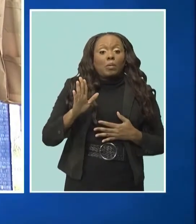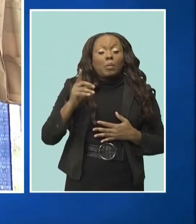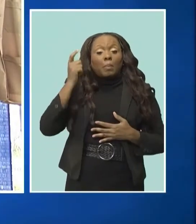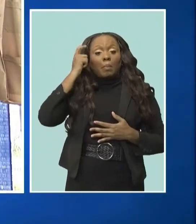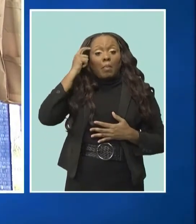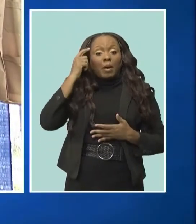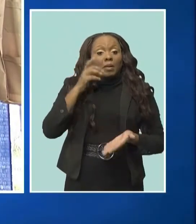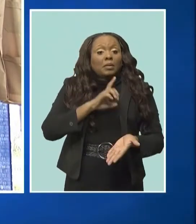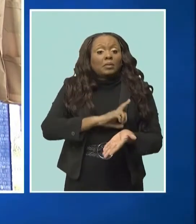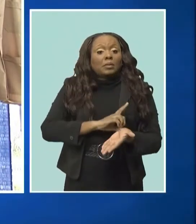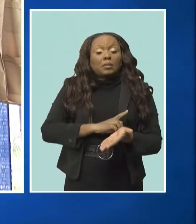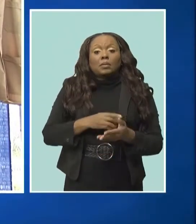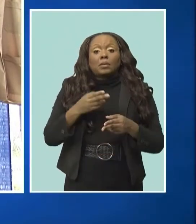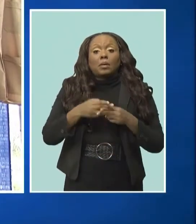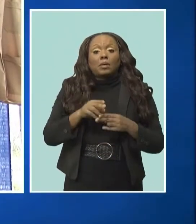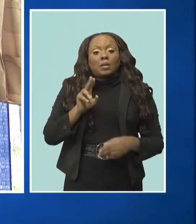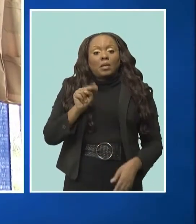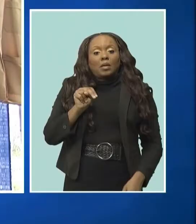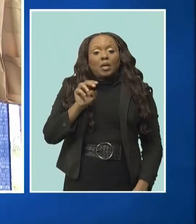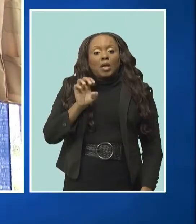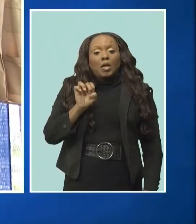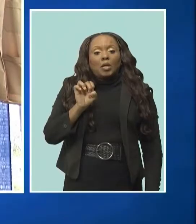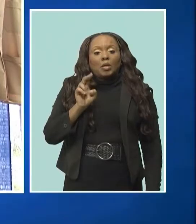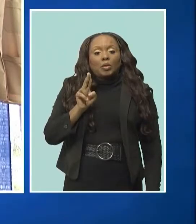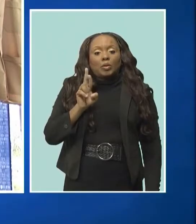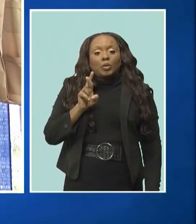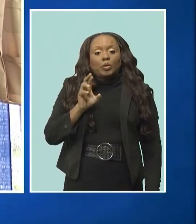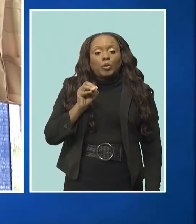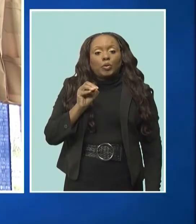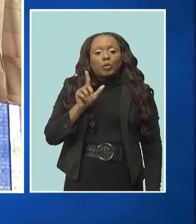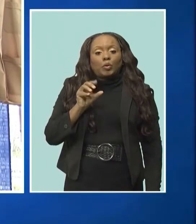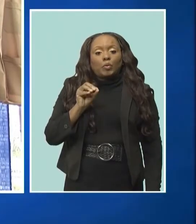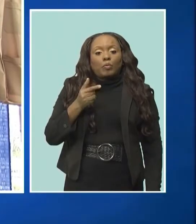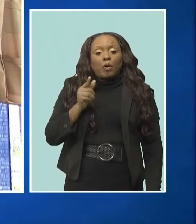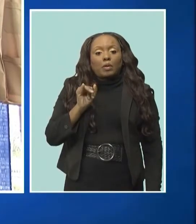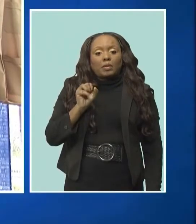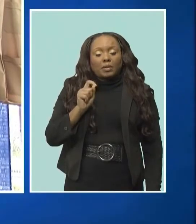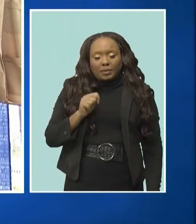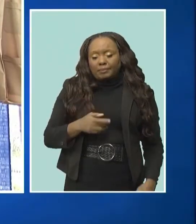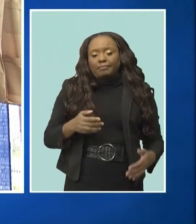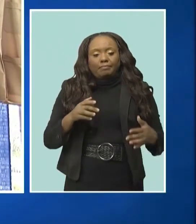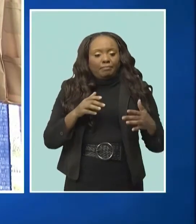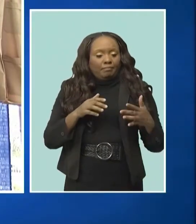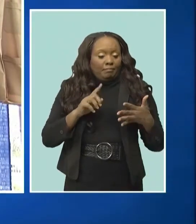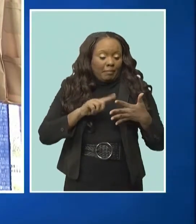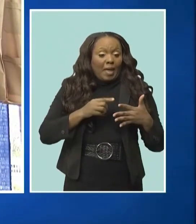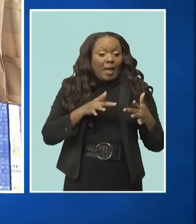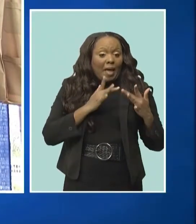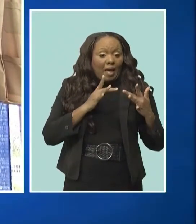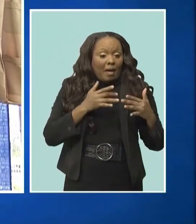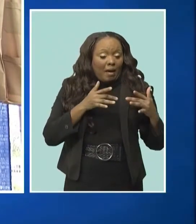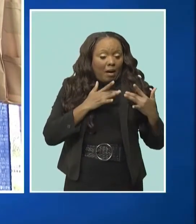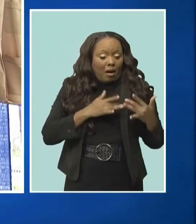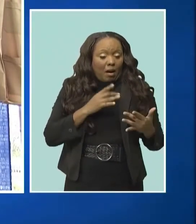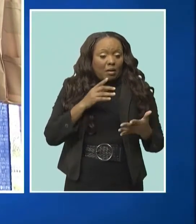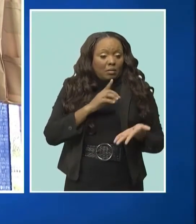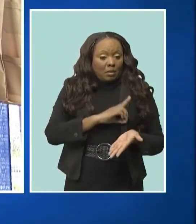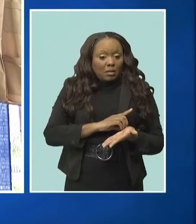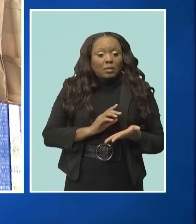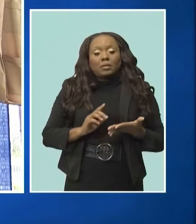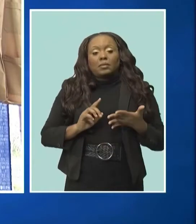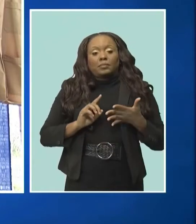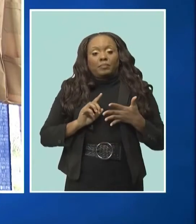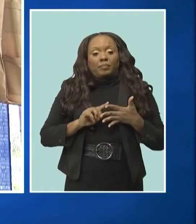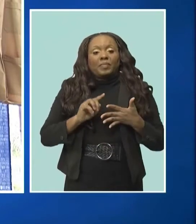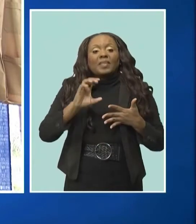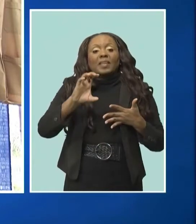function and such like, while your cardiologist may be dealing with your heart and your blood vessels, it is primary health care that tries to keep all the pieces